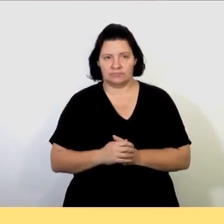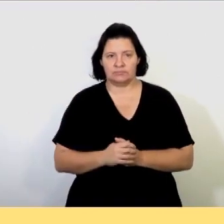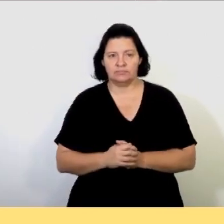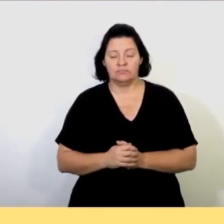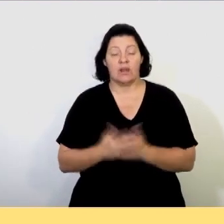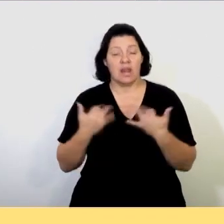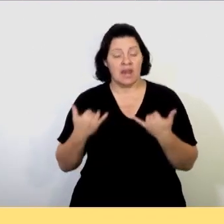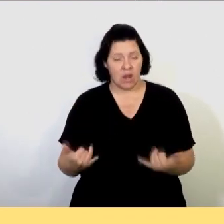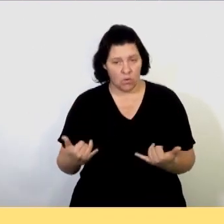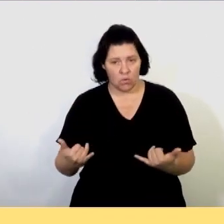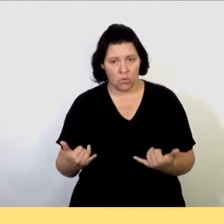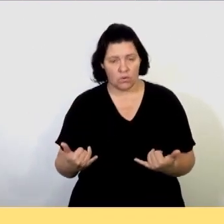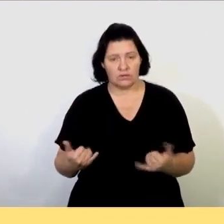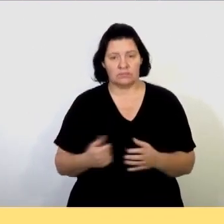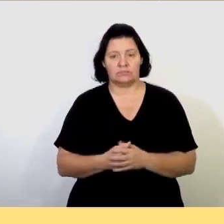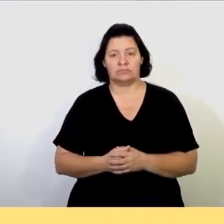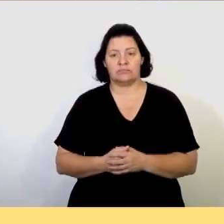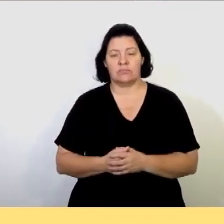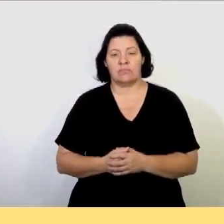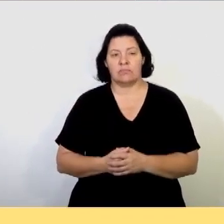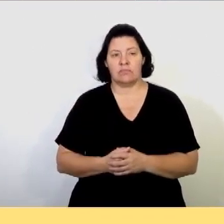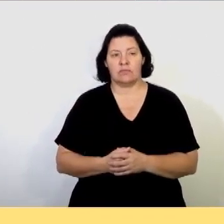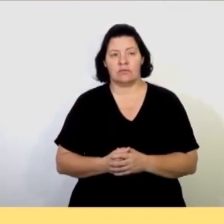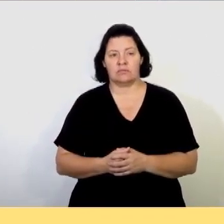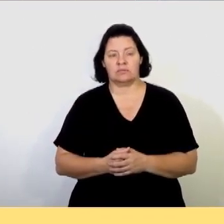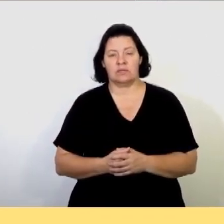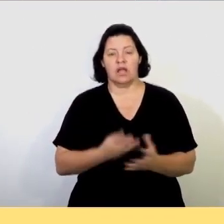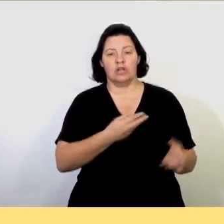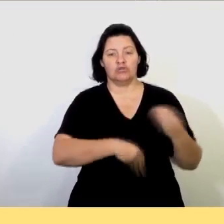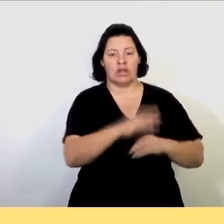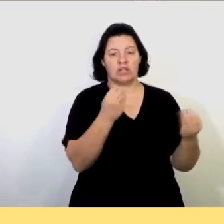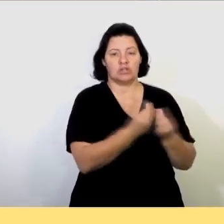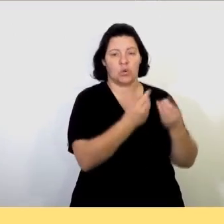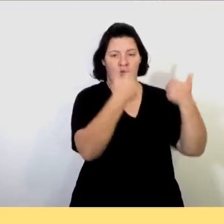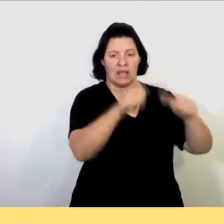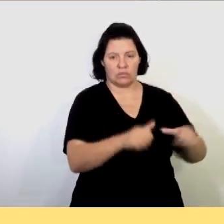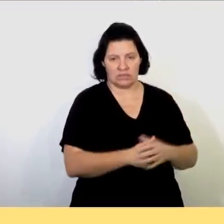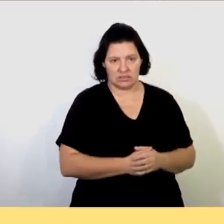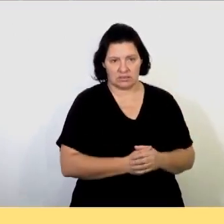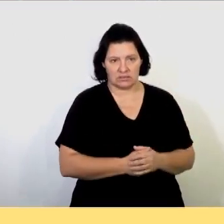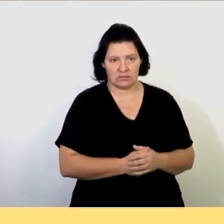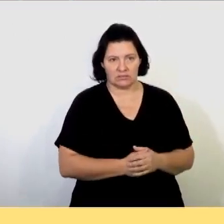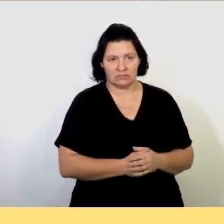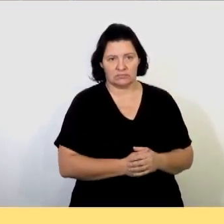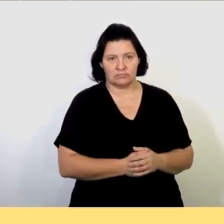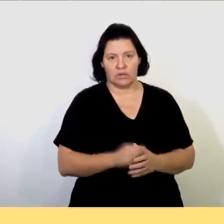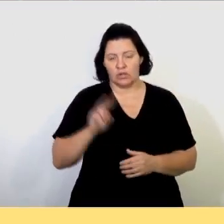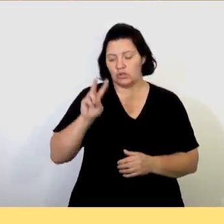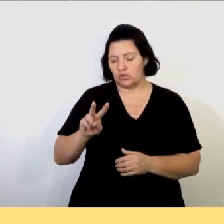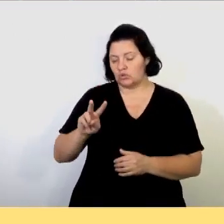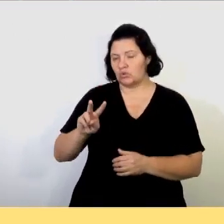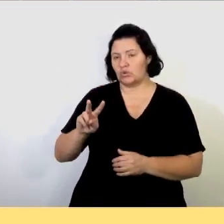458,500. After that, we're going to come and post to the trading stock account. There is